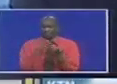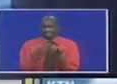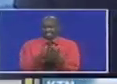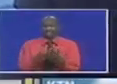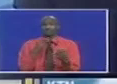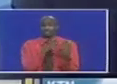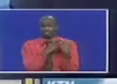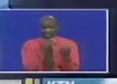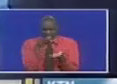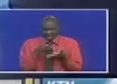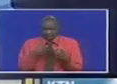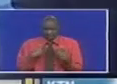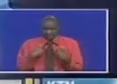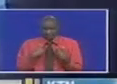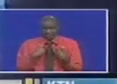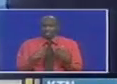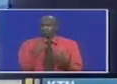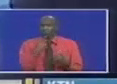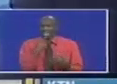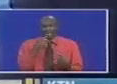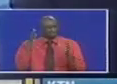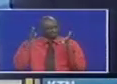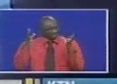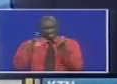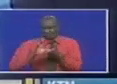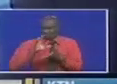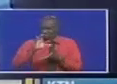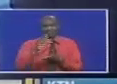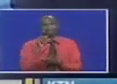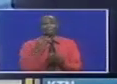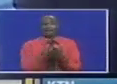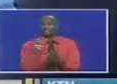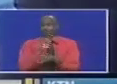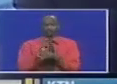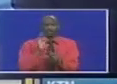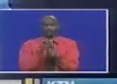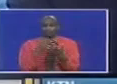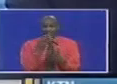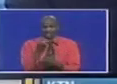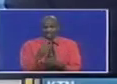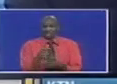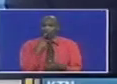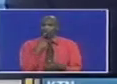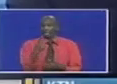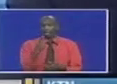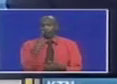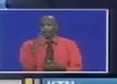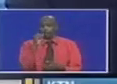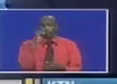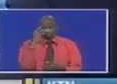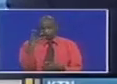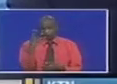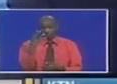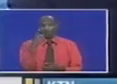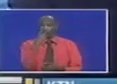disposal, Turkana has taken the largest chunk of the money. We have spent more than 104 million to supply